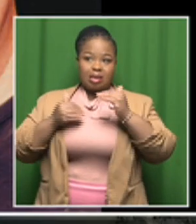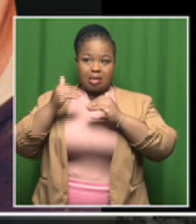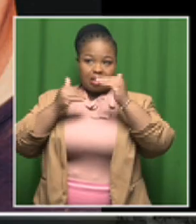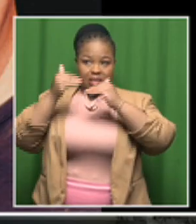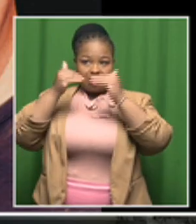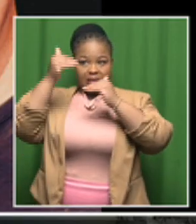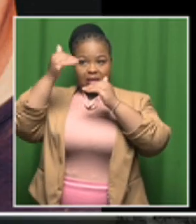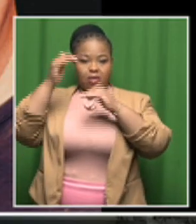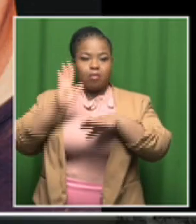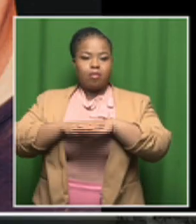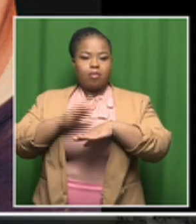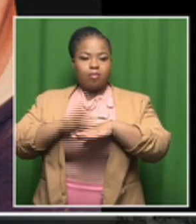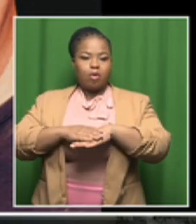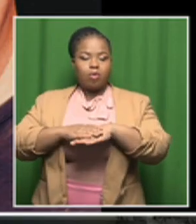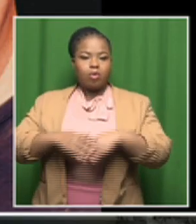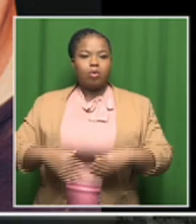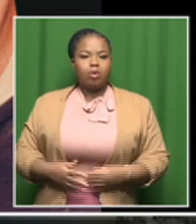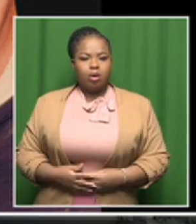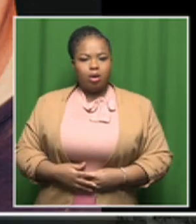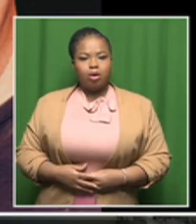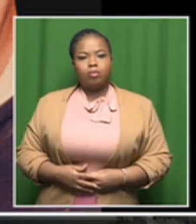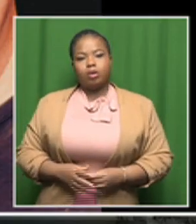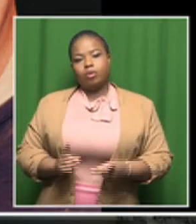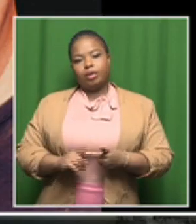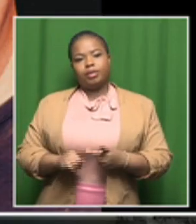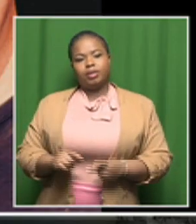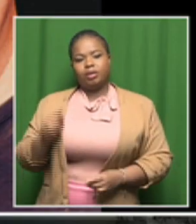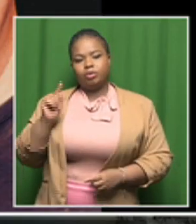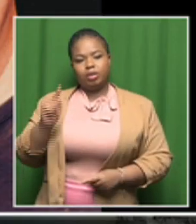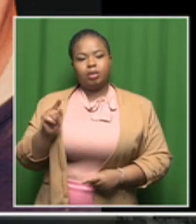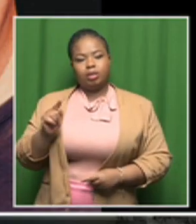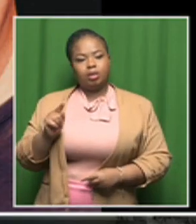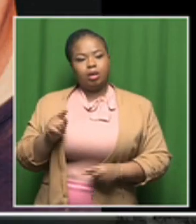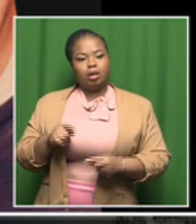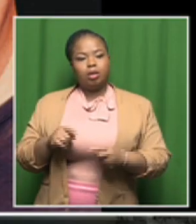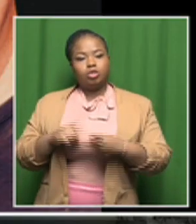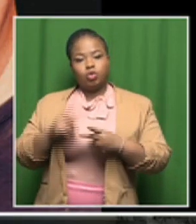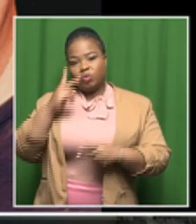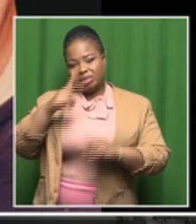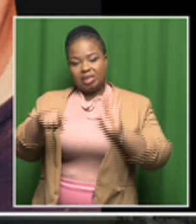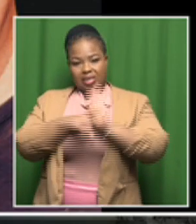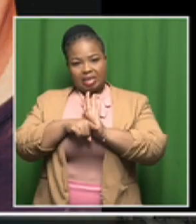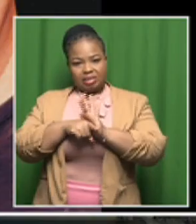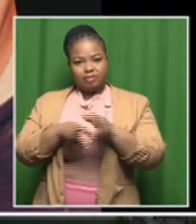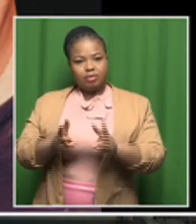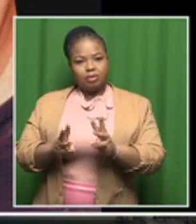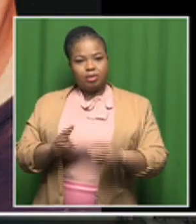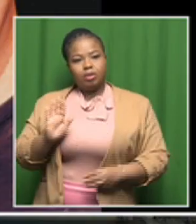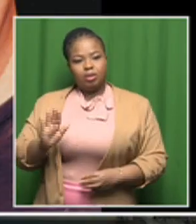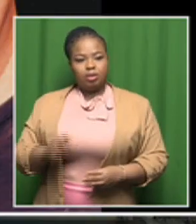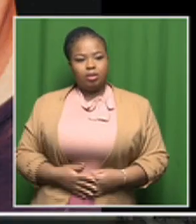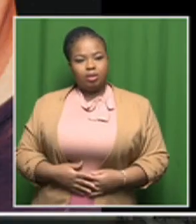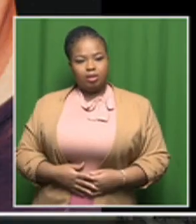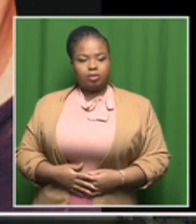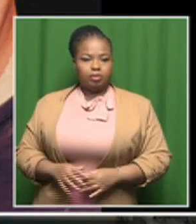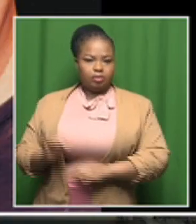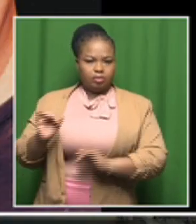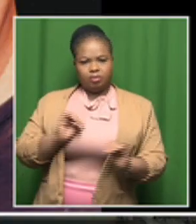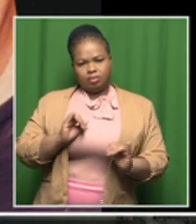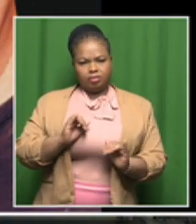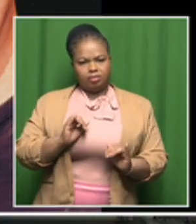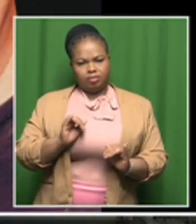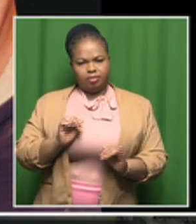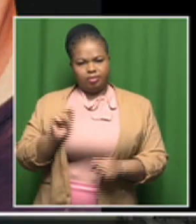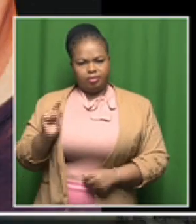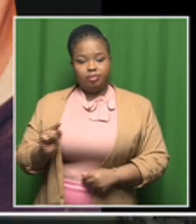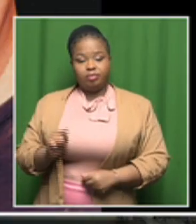the more their asses we see. And so eventually the ANC invited me in to make fun of them because they really